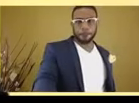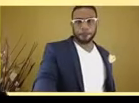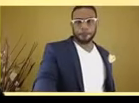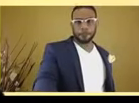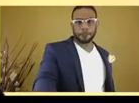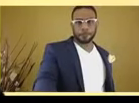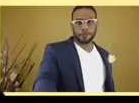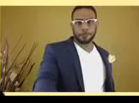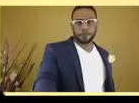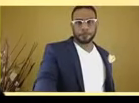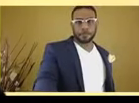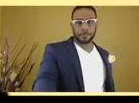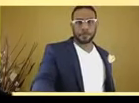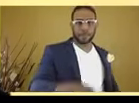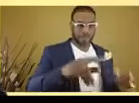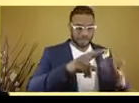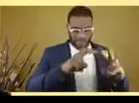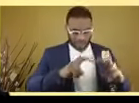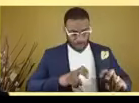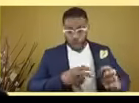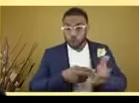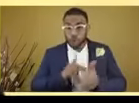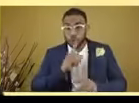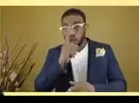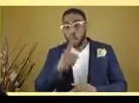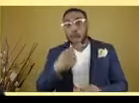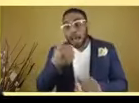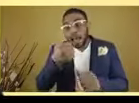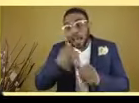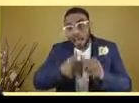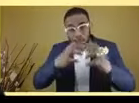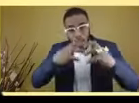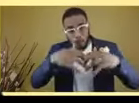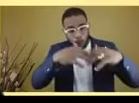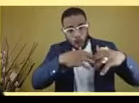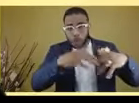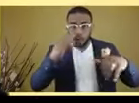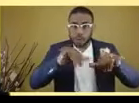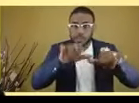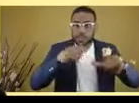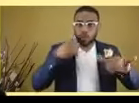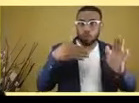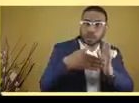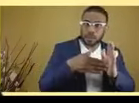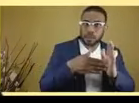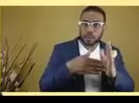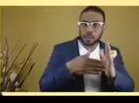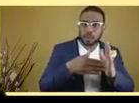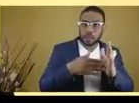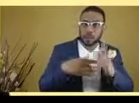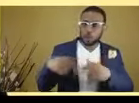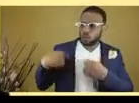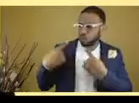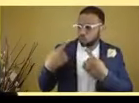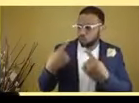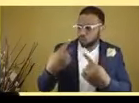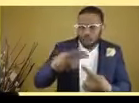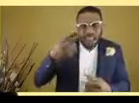truth be told, every dismantling of systemic racism down through history,